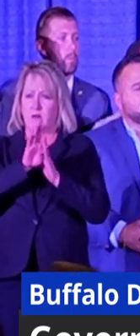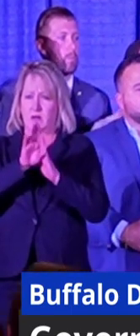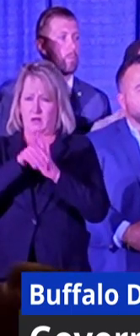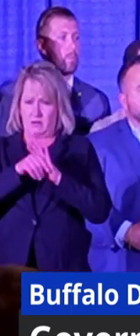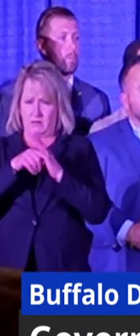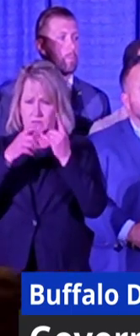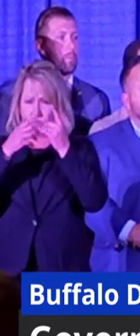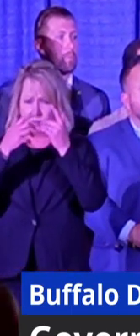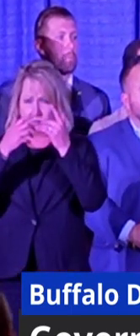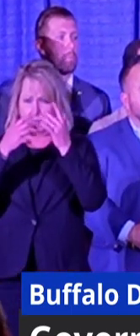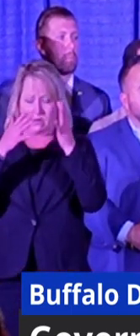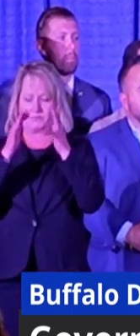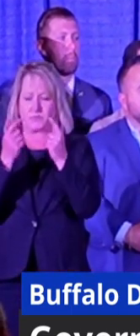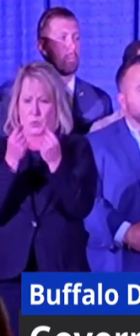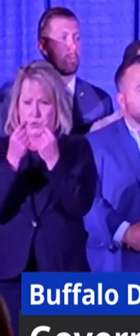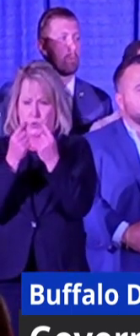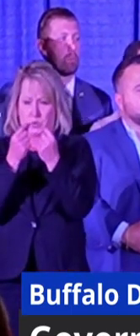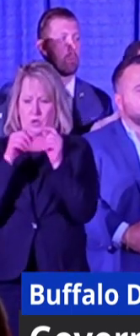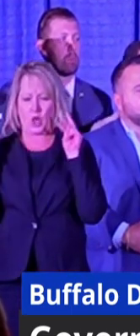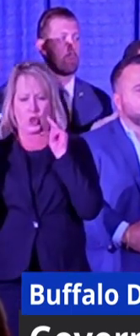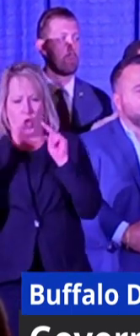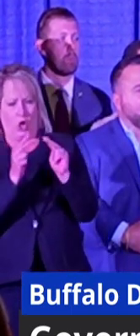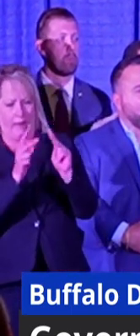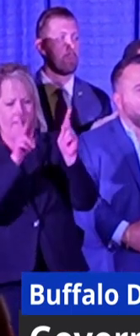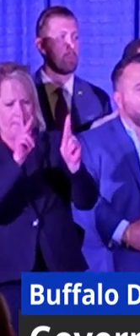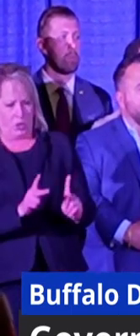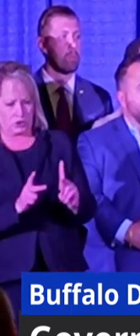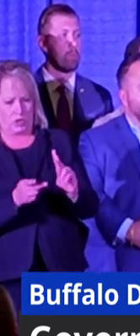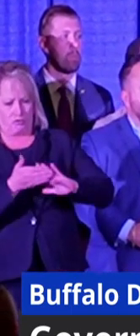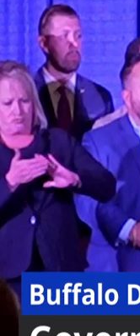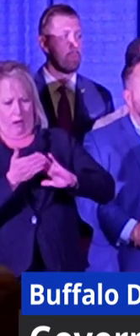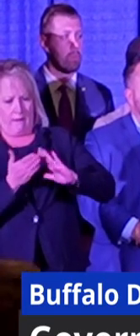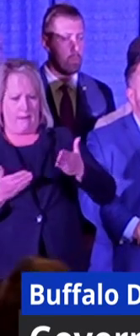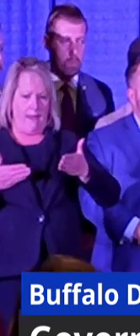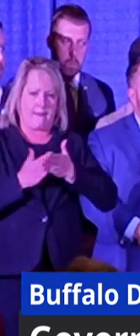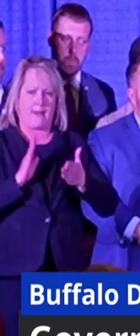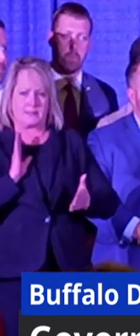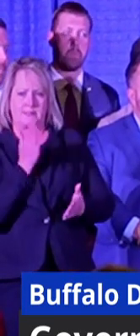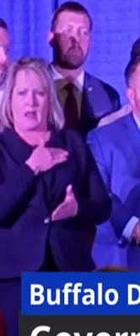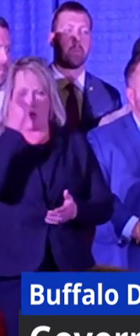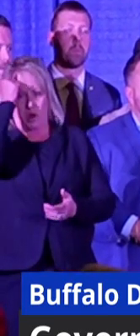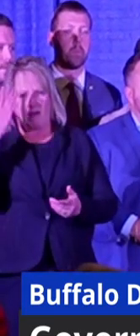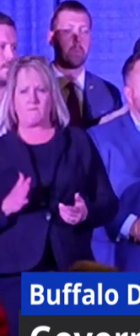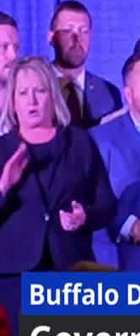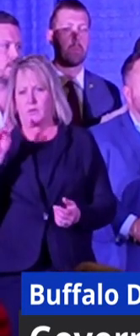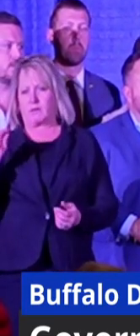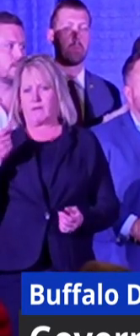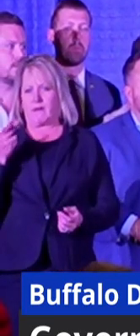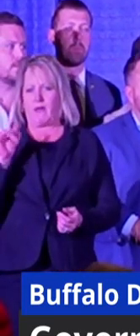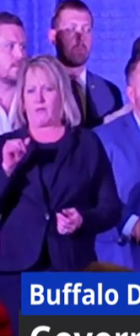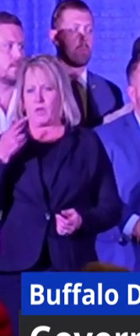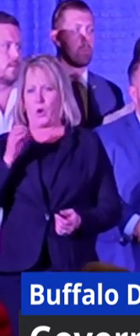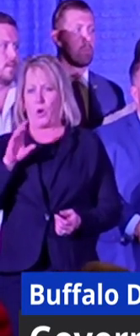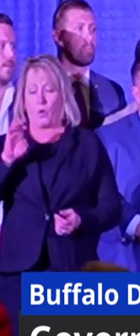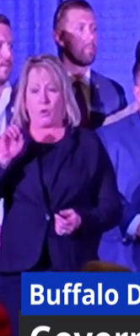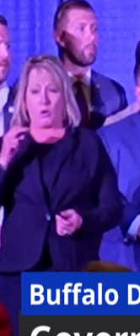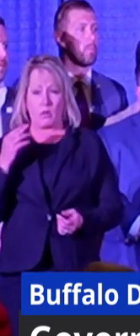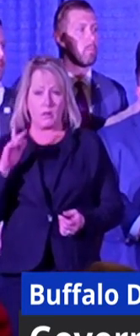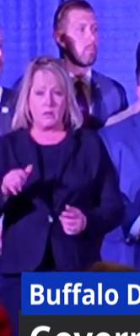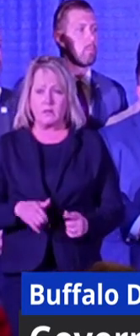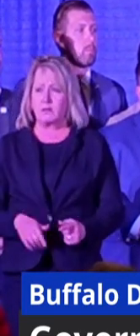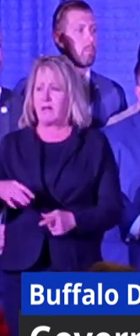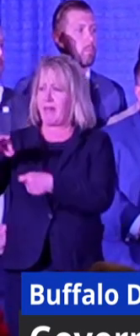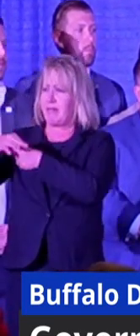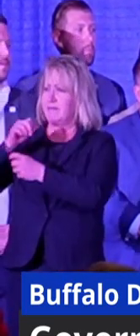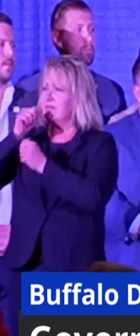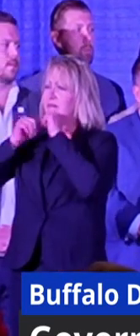Is look at the person who's running against our governor, Kathy Hochul. An election denier